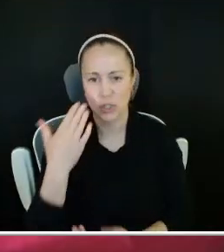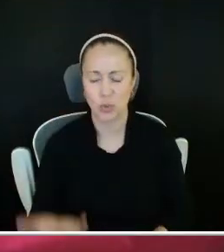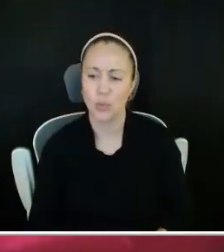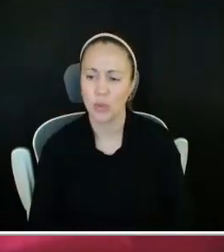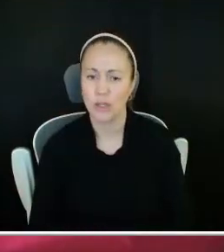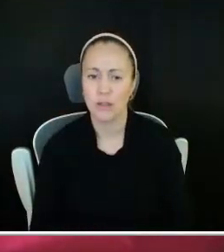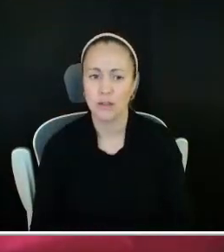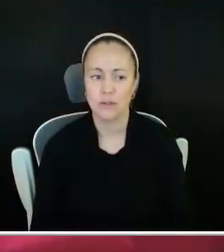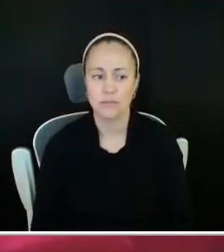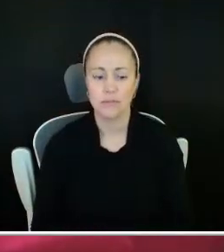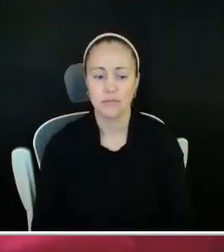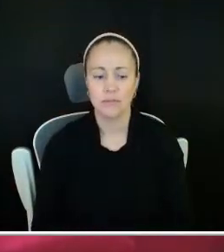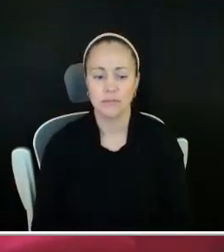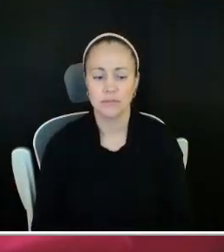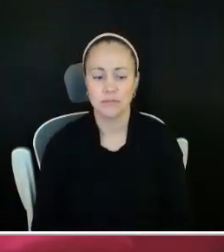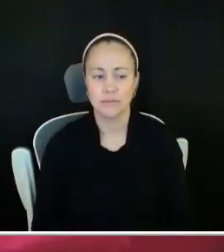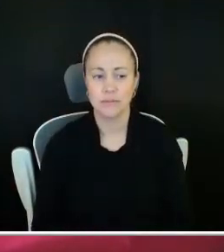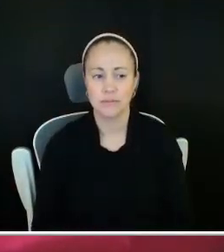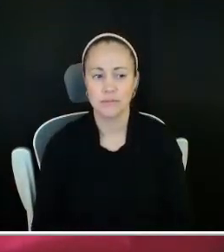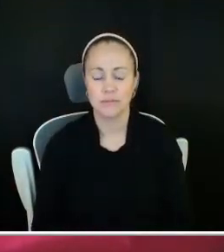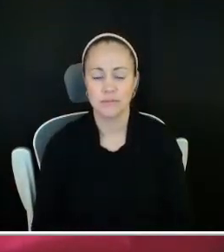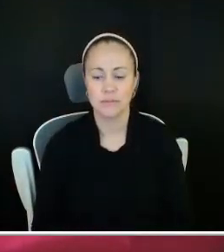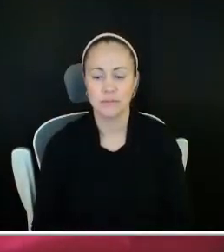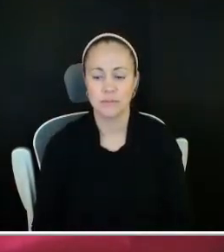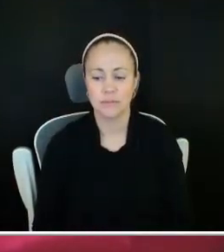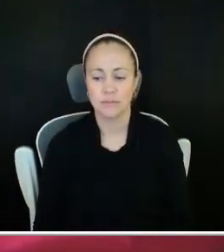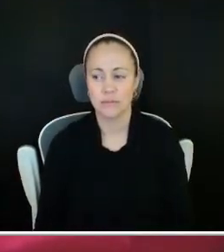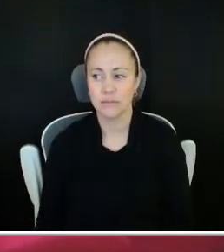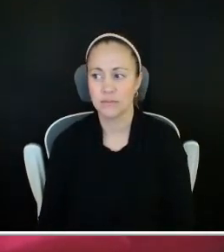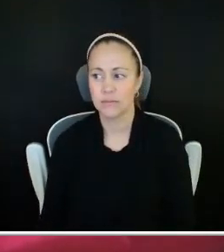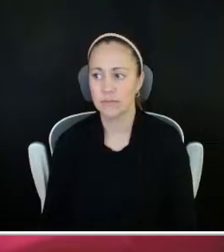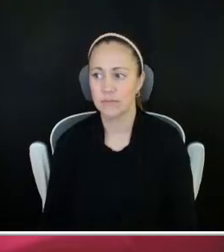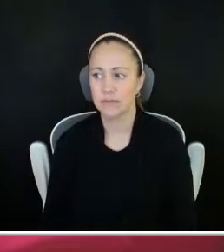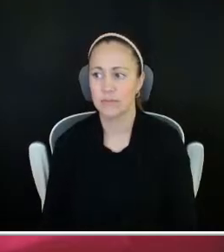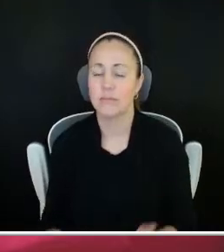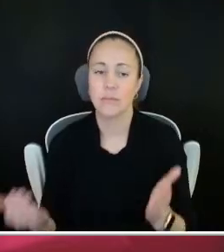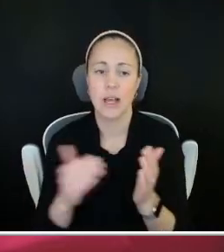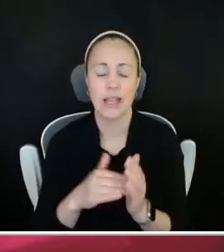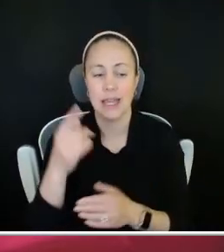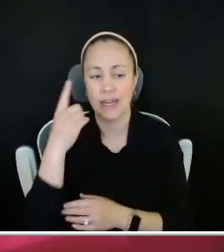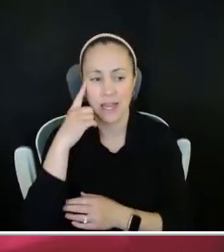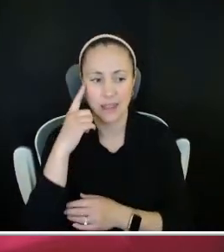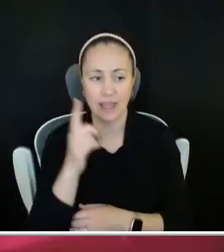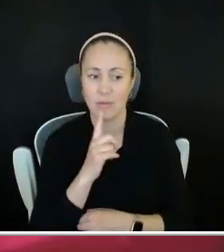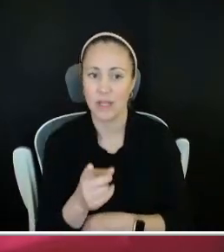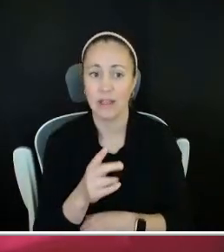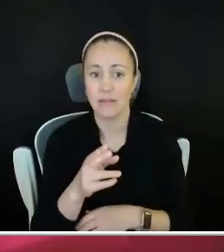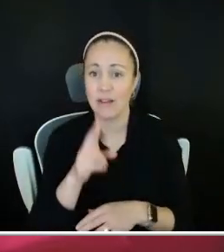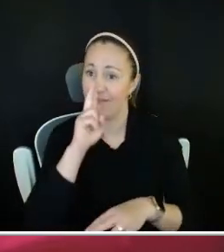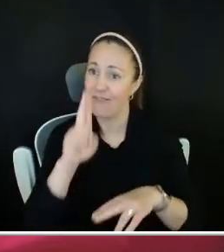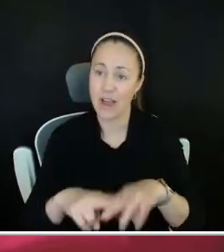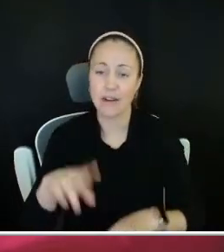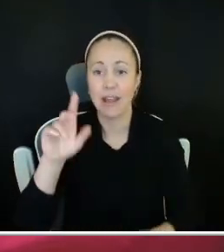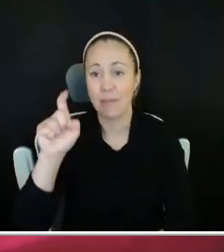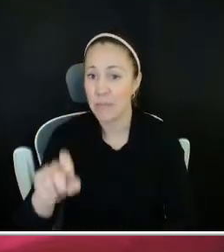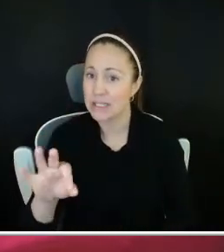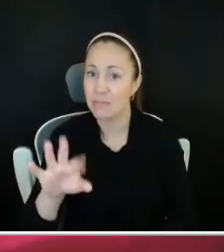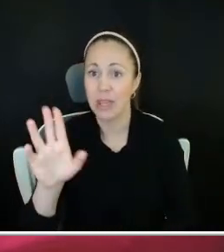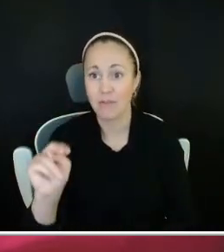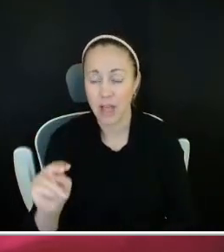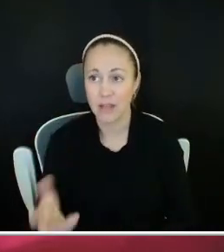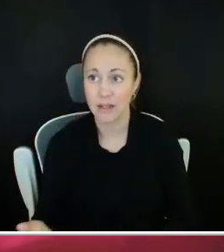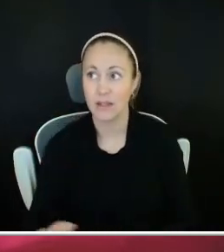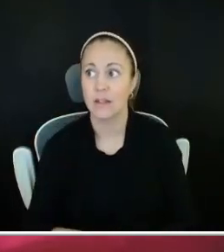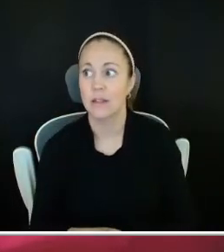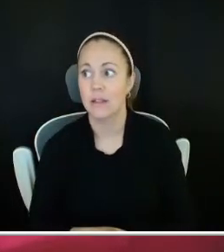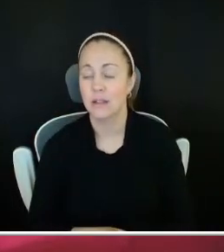Again, I think number one, the fun factor to me is huge. You